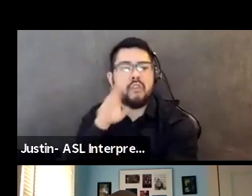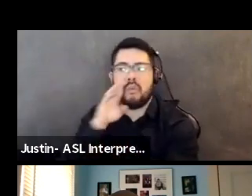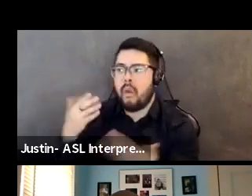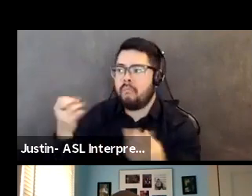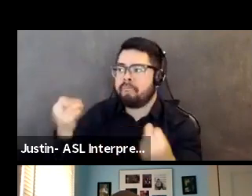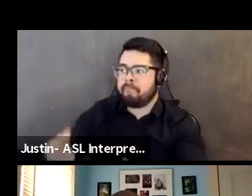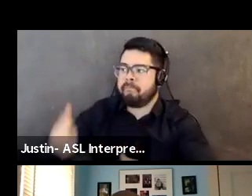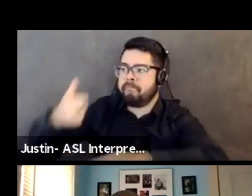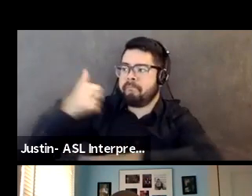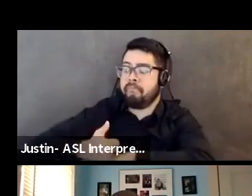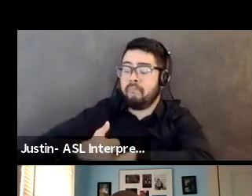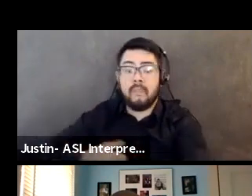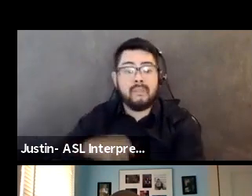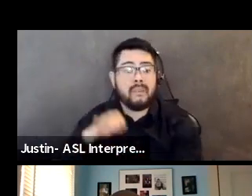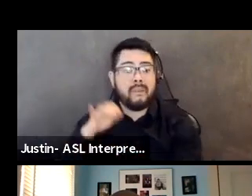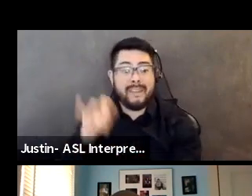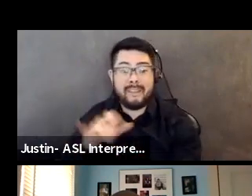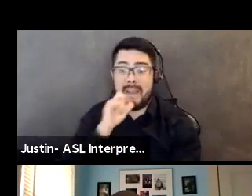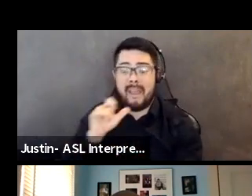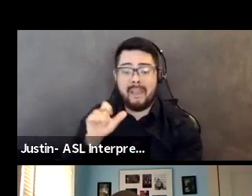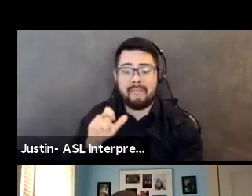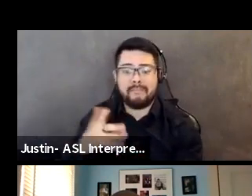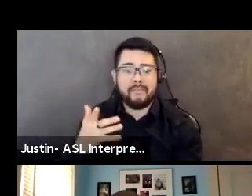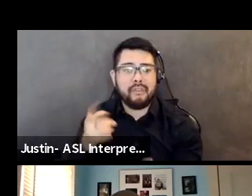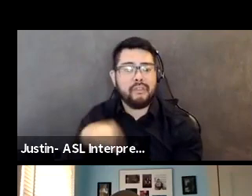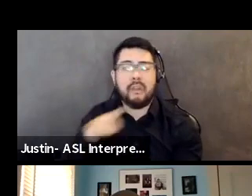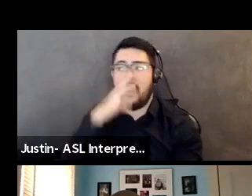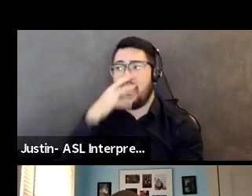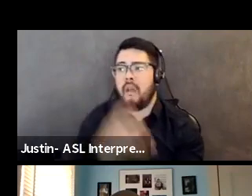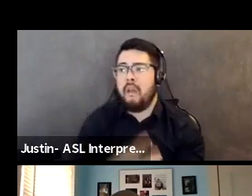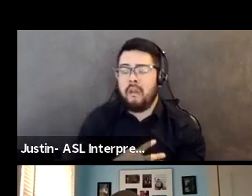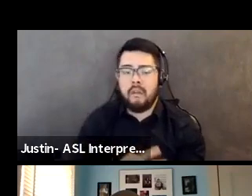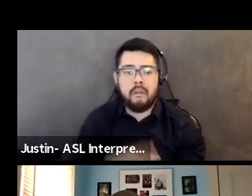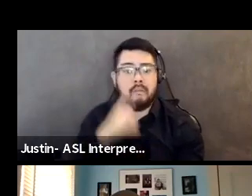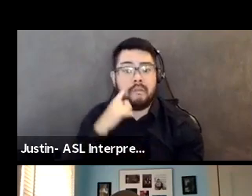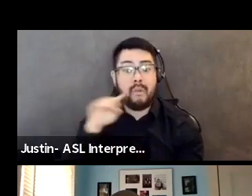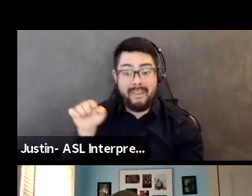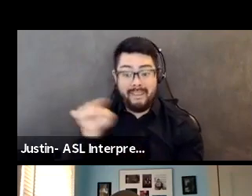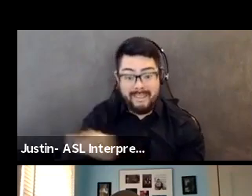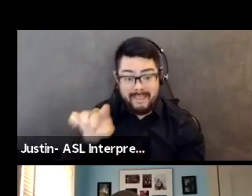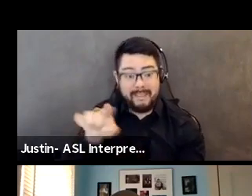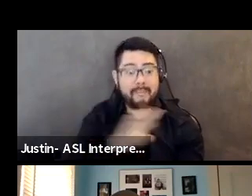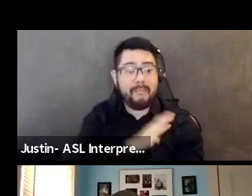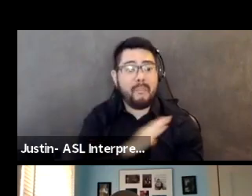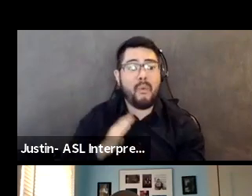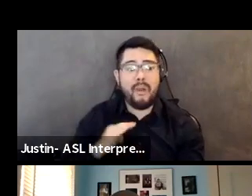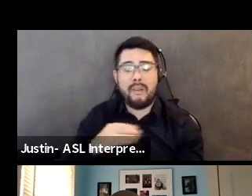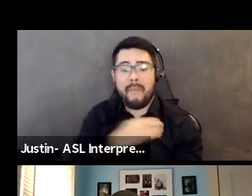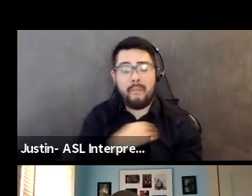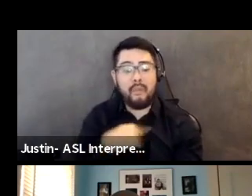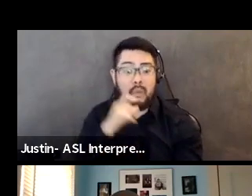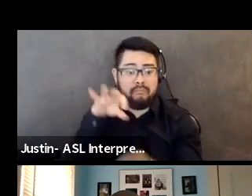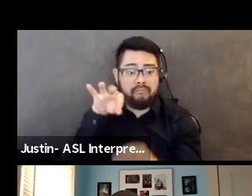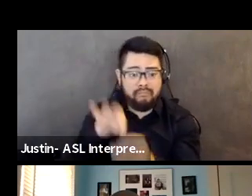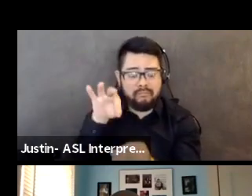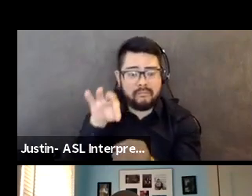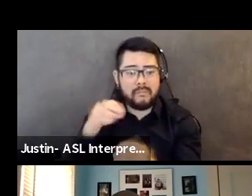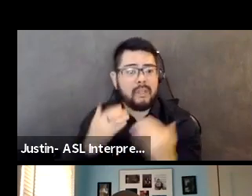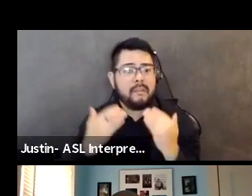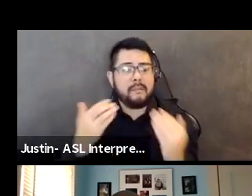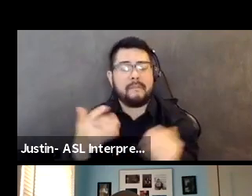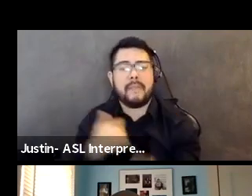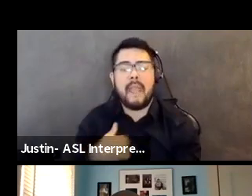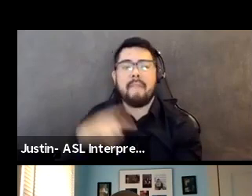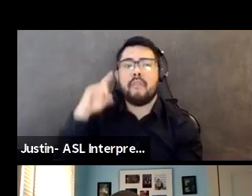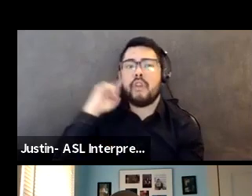down so it is completely irresponsible for this appointed board to continue to actually let it go forward i've heard conversations about the